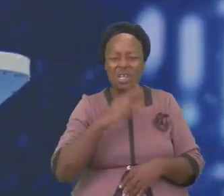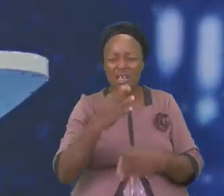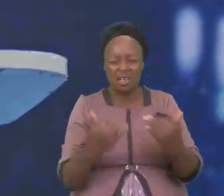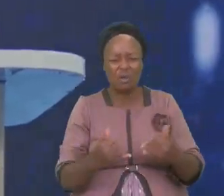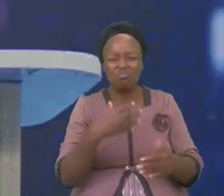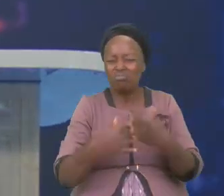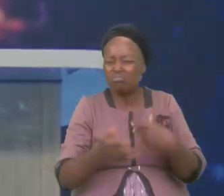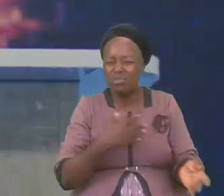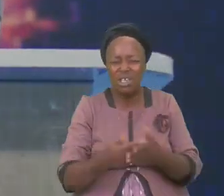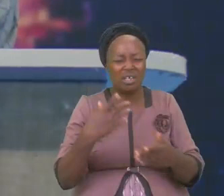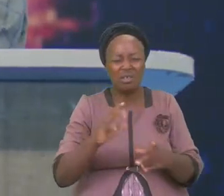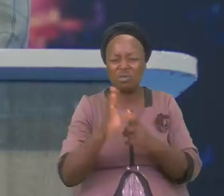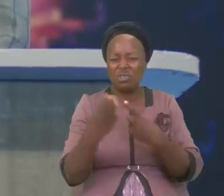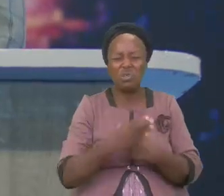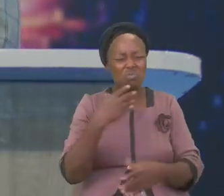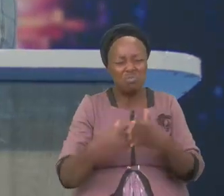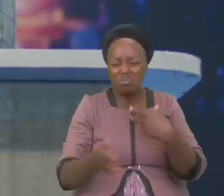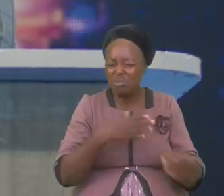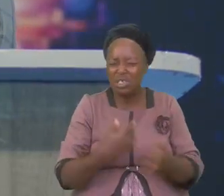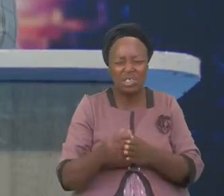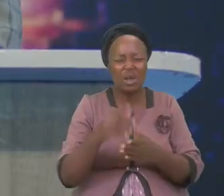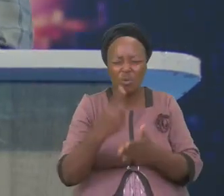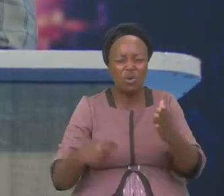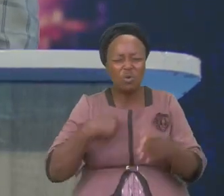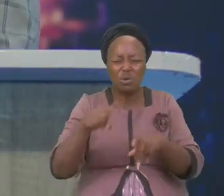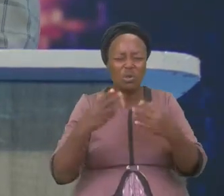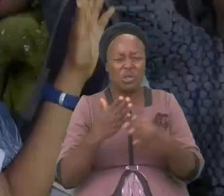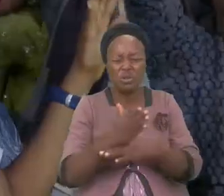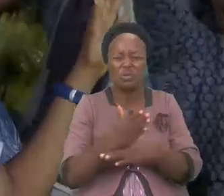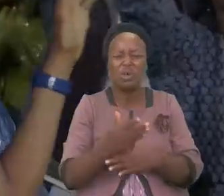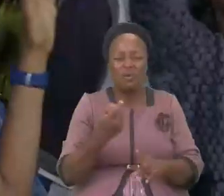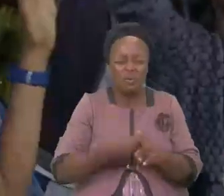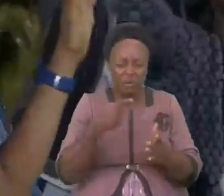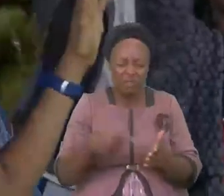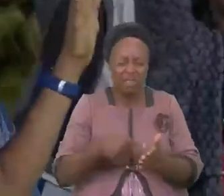through, from tonight, it is well with every soul.